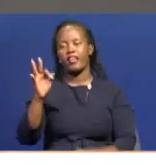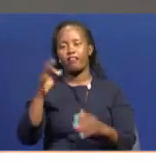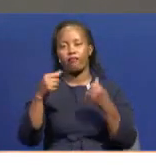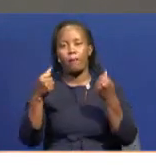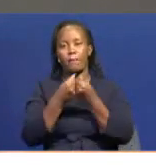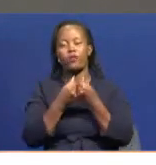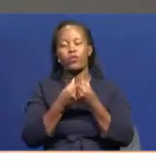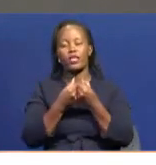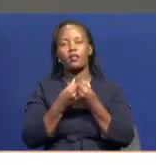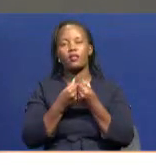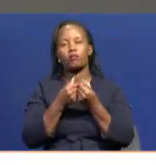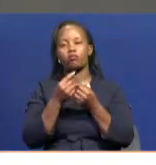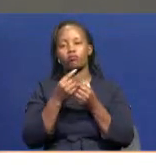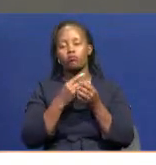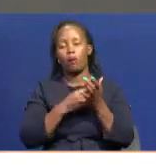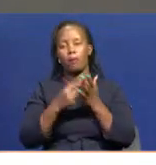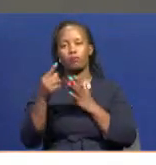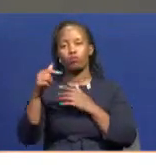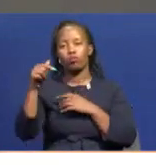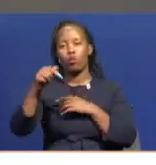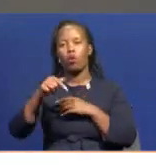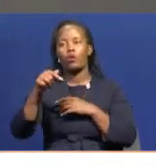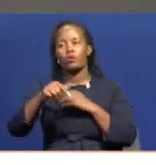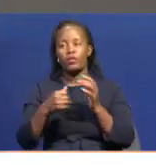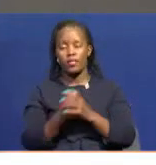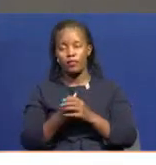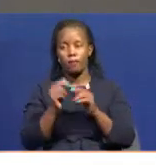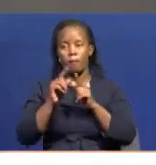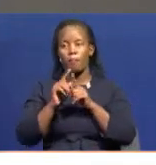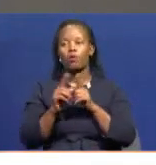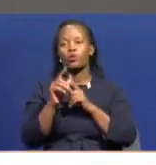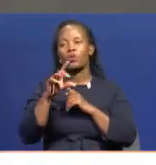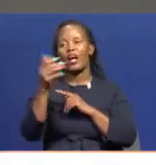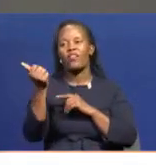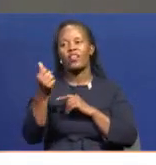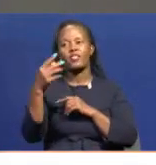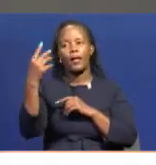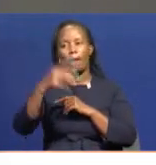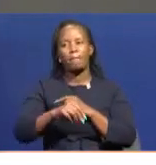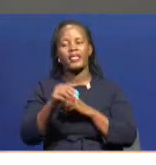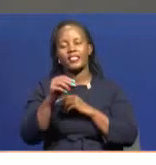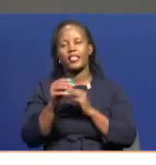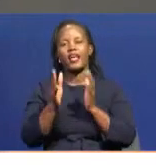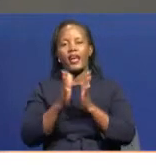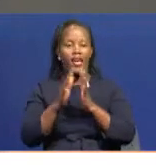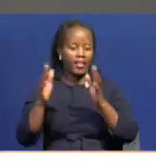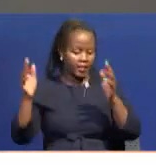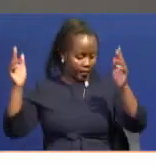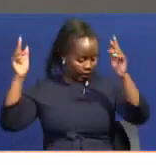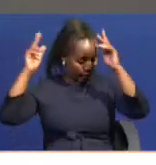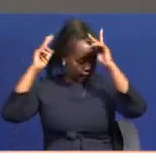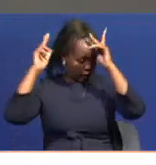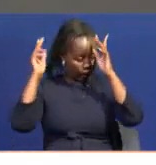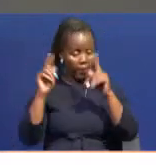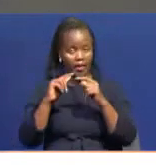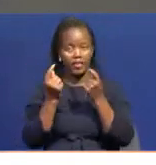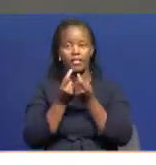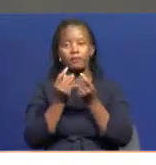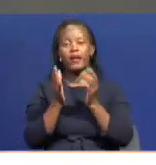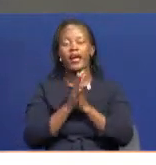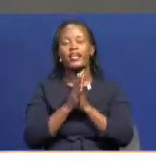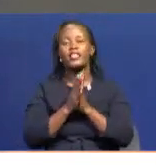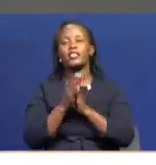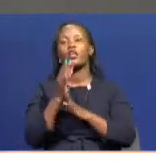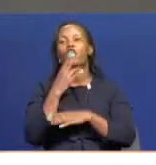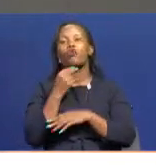matches played today. Ulinzi Stars also beat Bidco United by the same margin. So did Kakamega Homeboyz against Nzoia Sugar, as